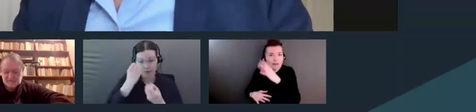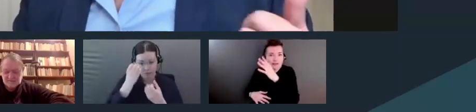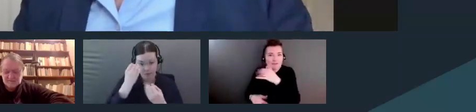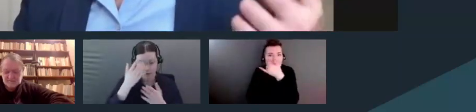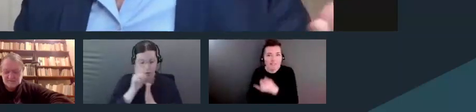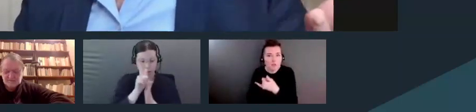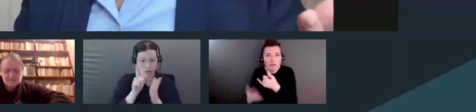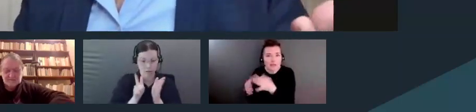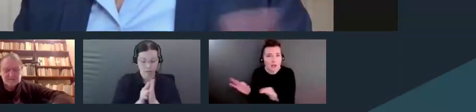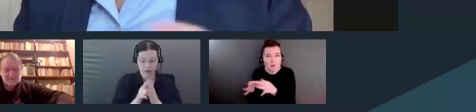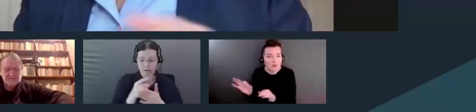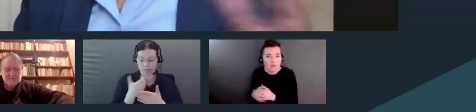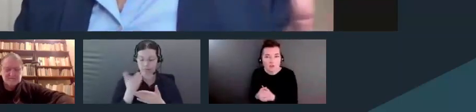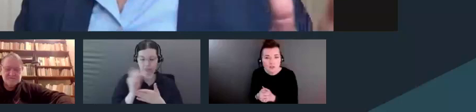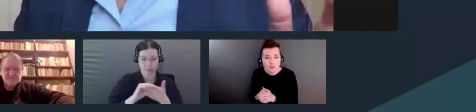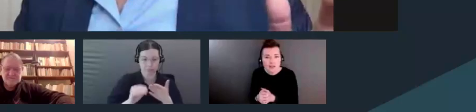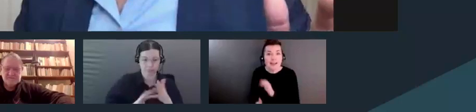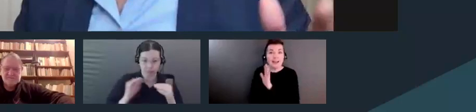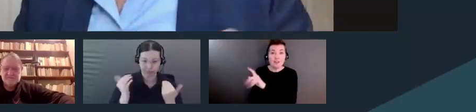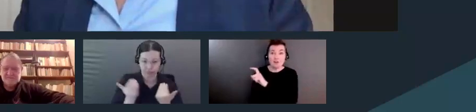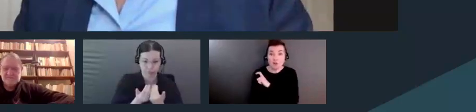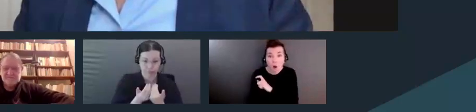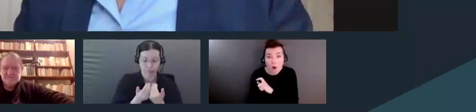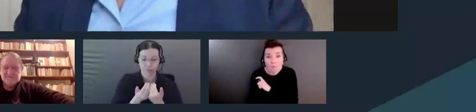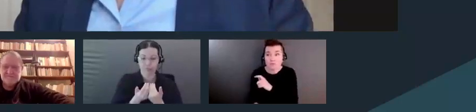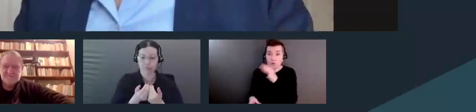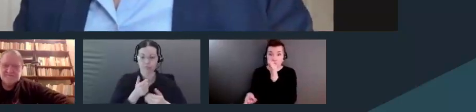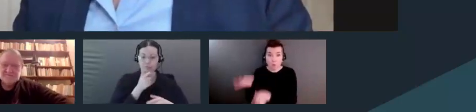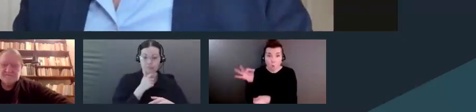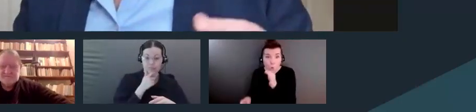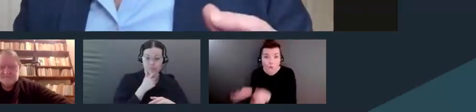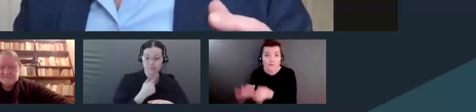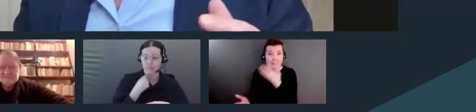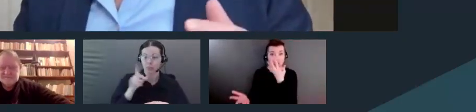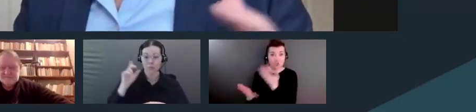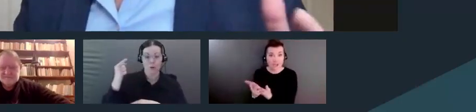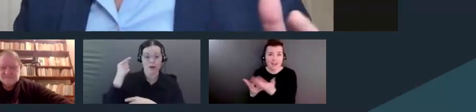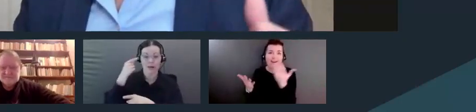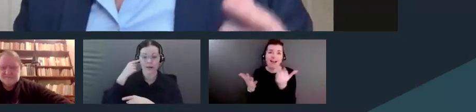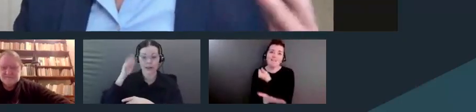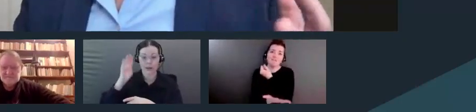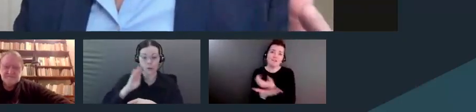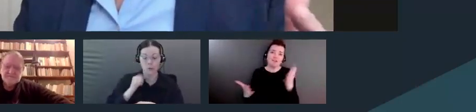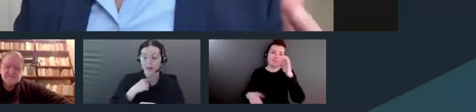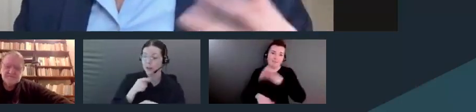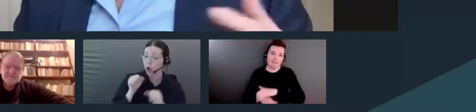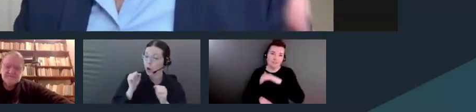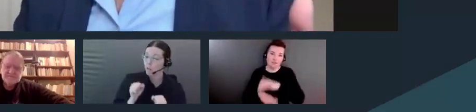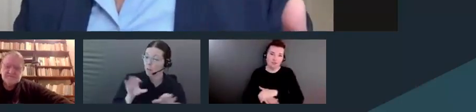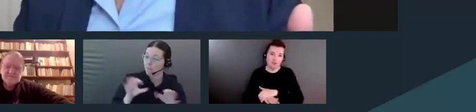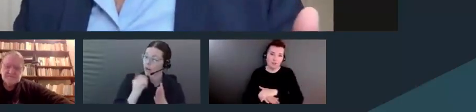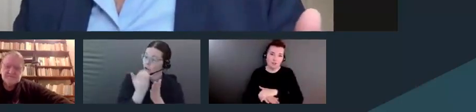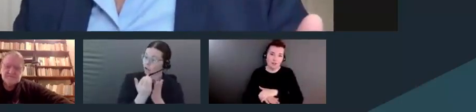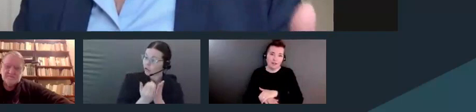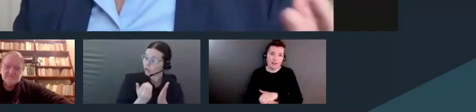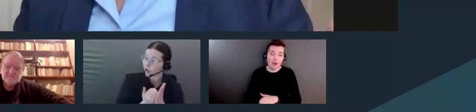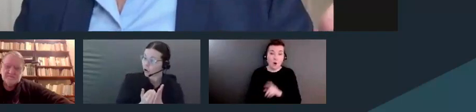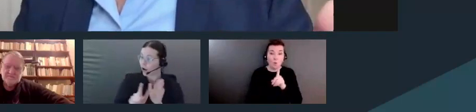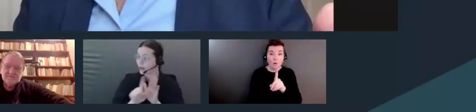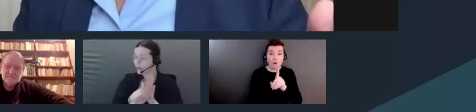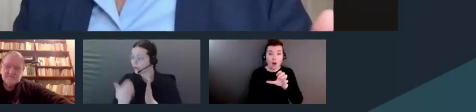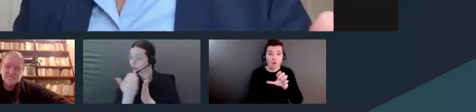The cops, the courts, the corrections. When last surveyed, only 11 out of